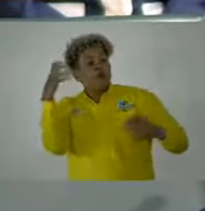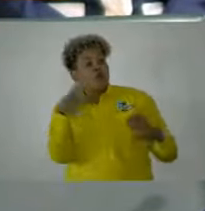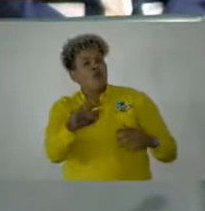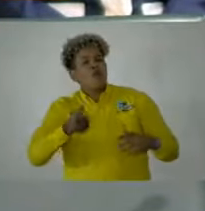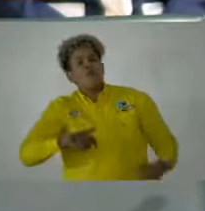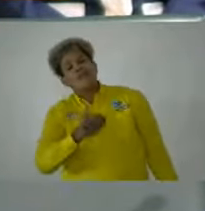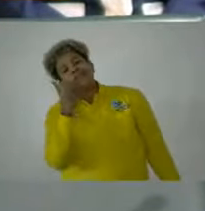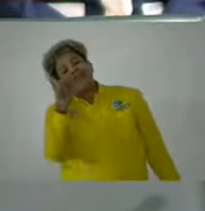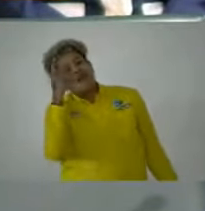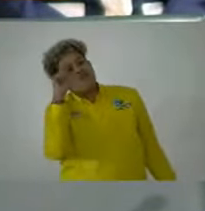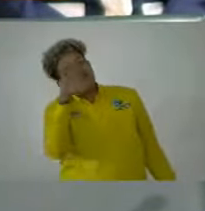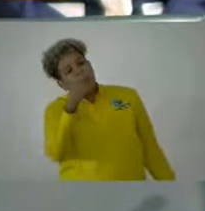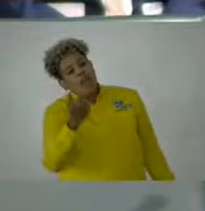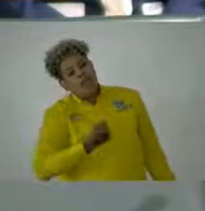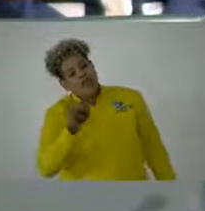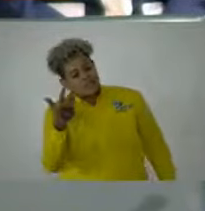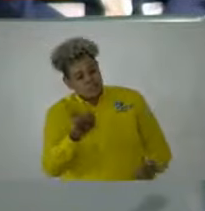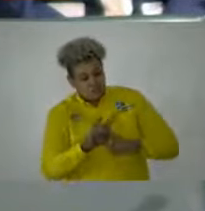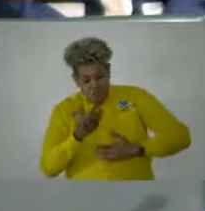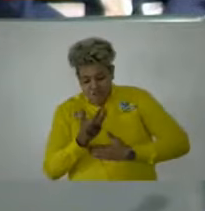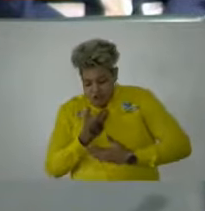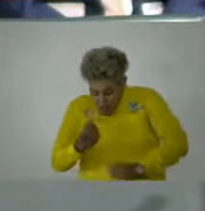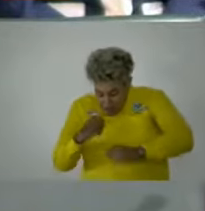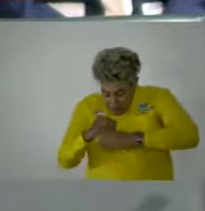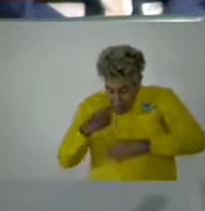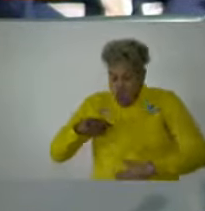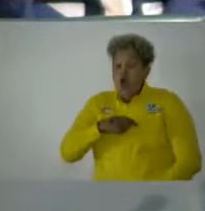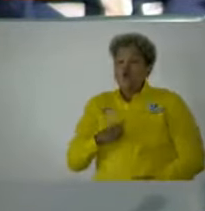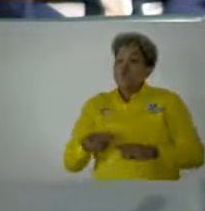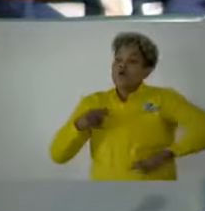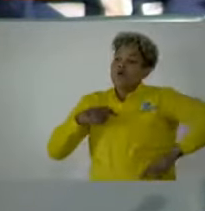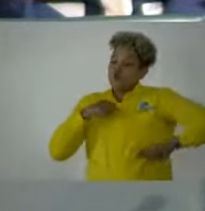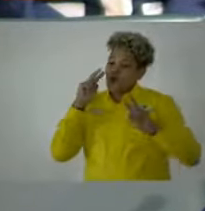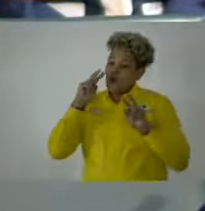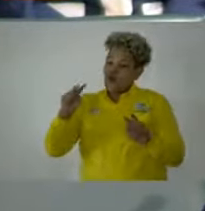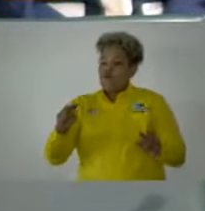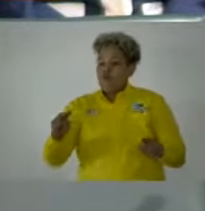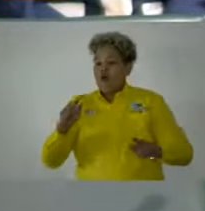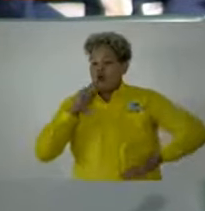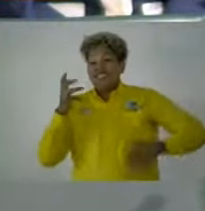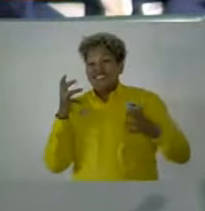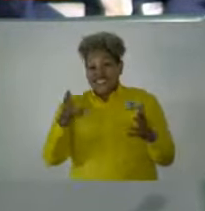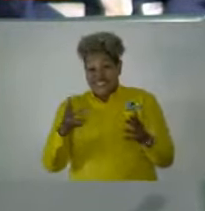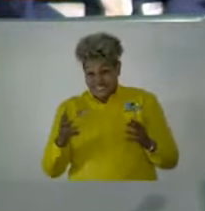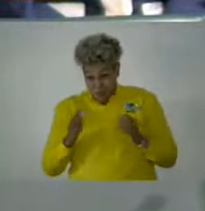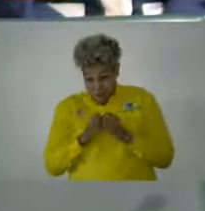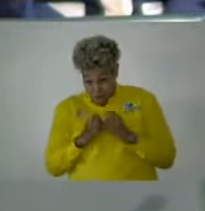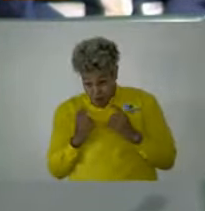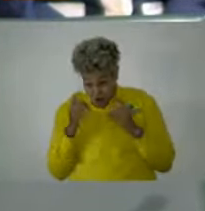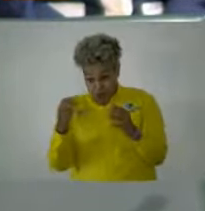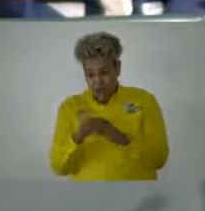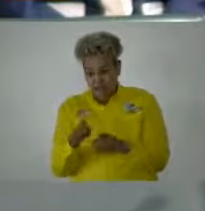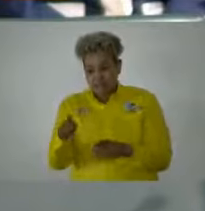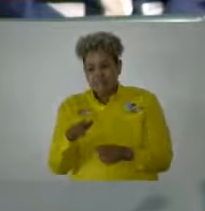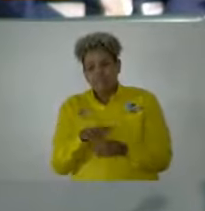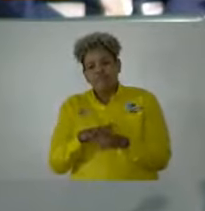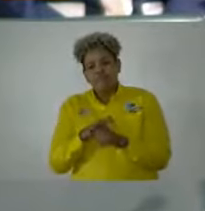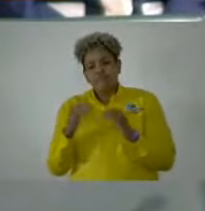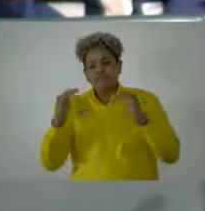We thank you for your expression of confidence in us, and we look forward to engaging you further in the year to